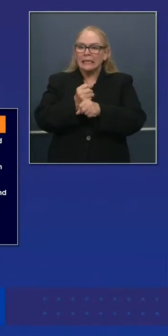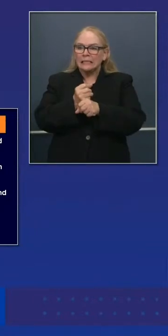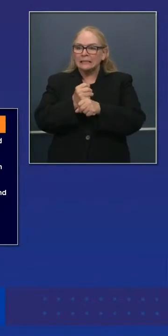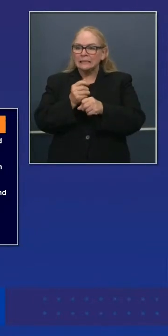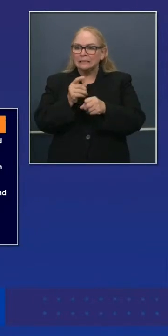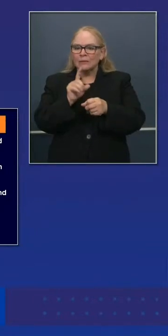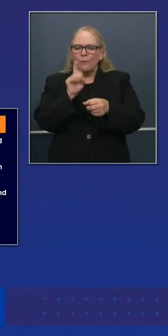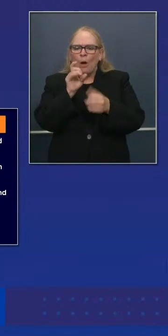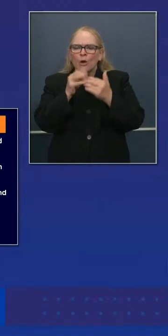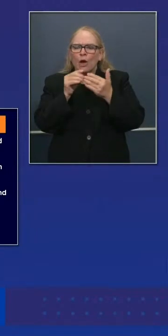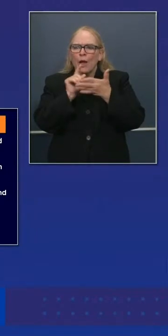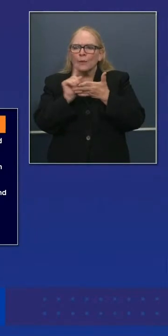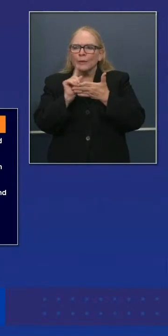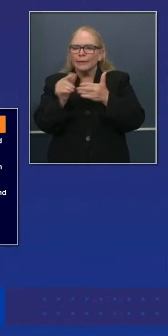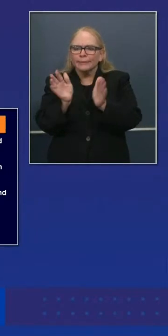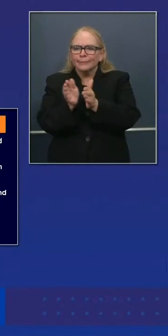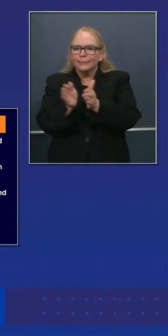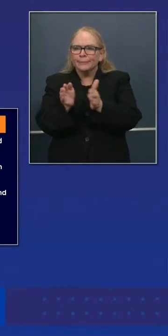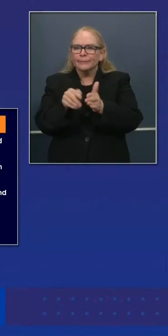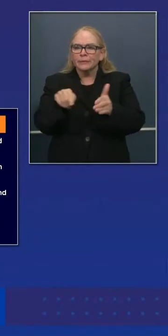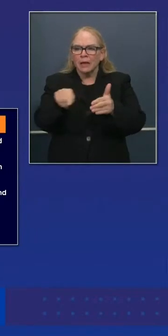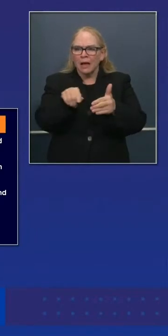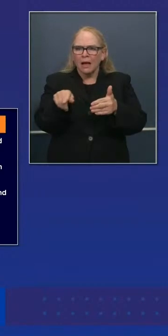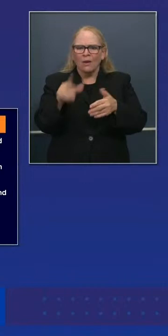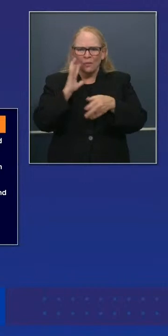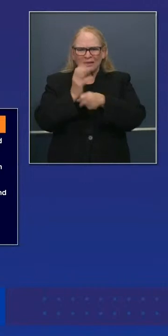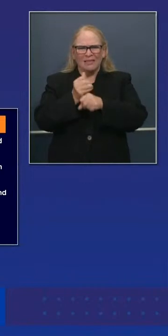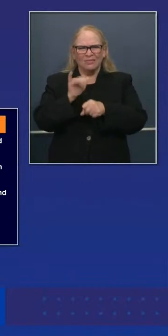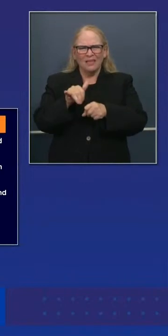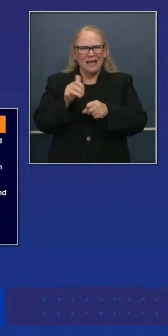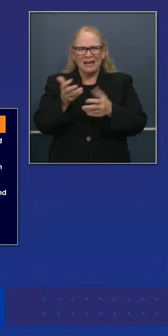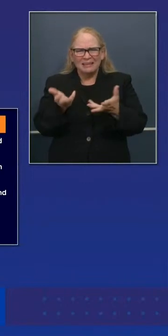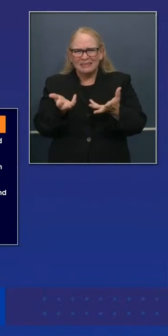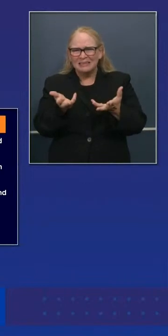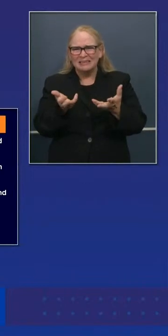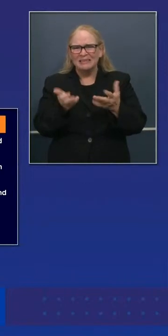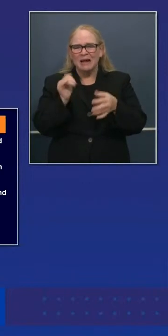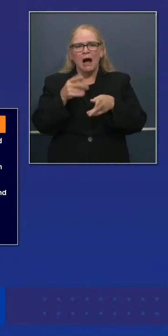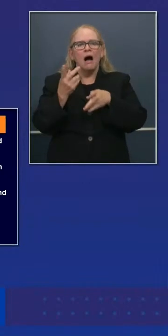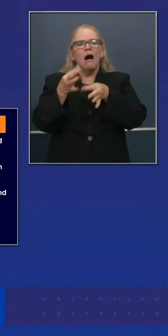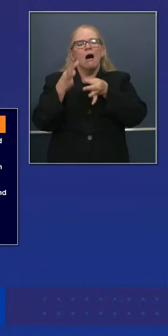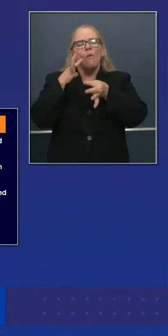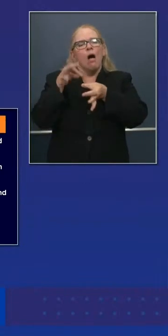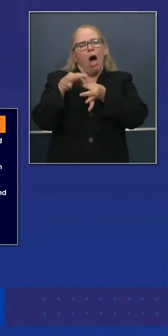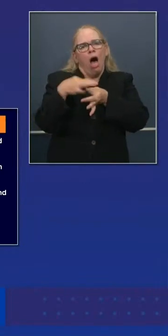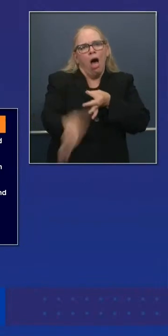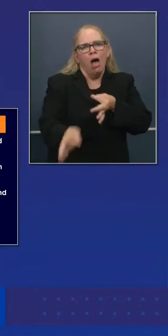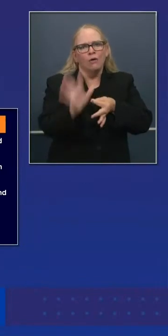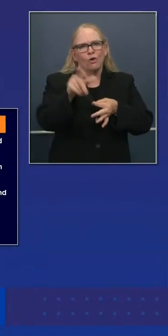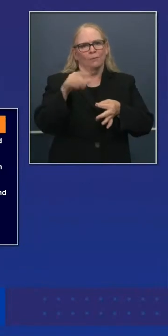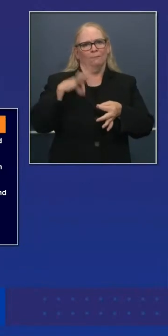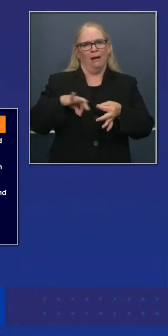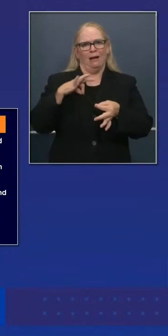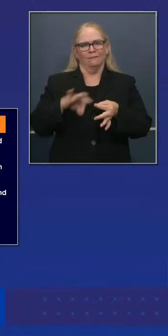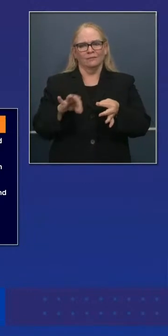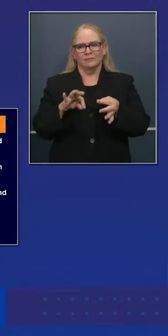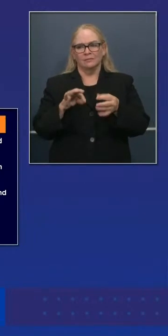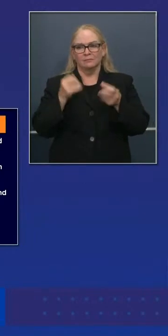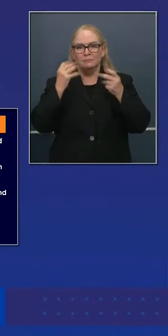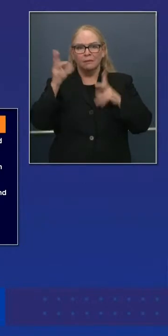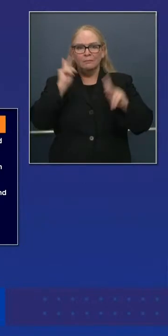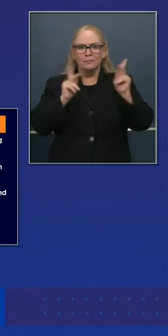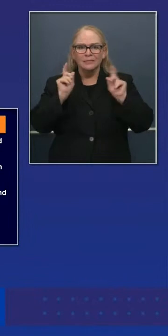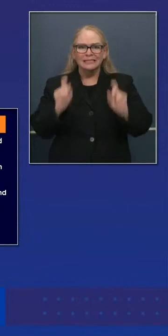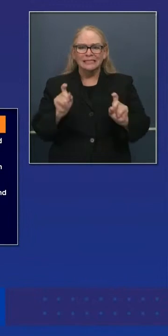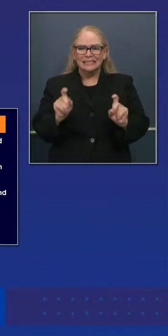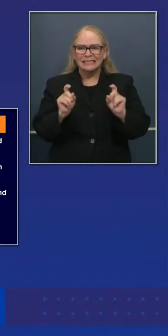burdens would create time delays and would create enormous consternation for millions of those that would seek